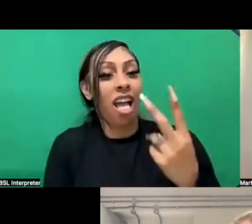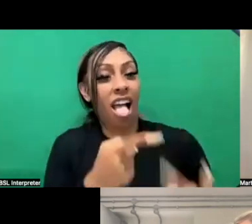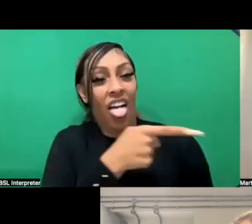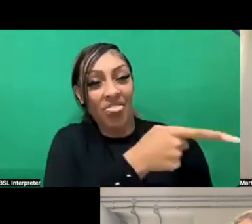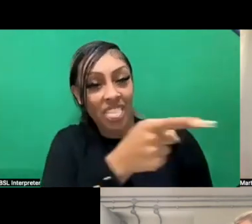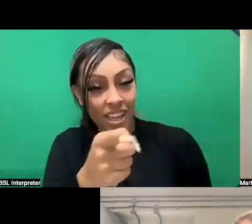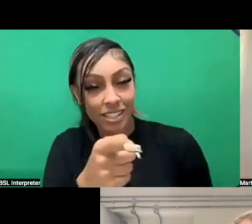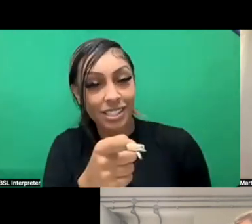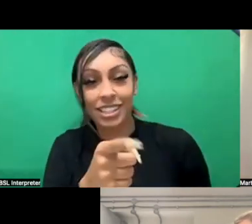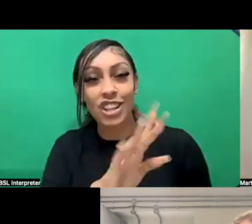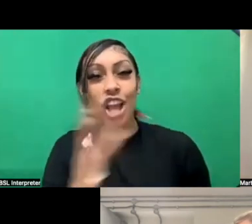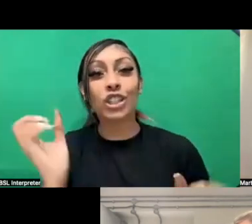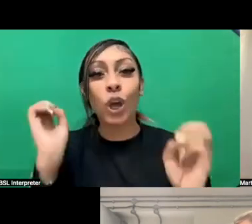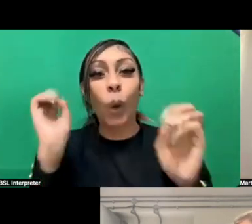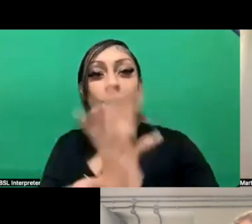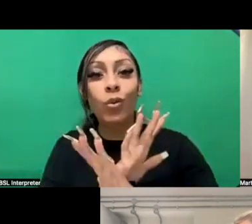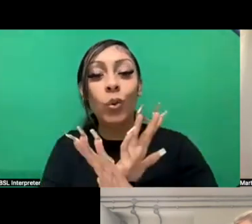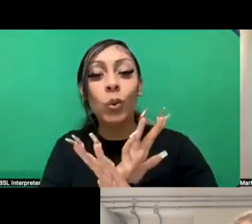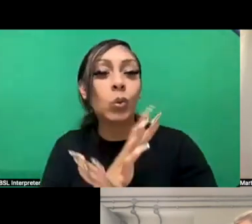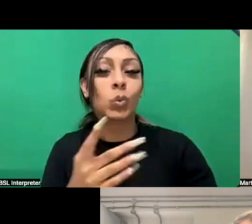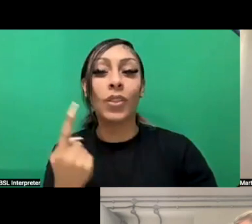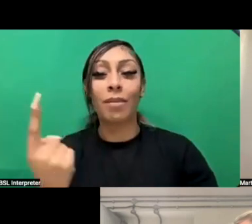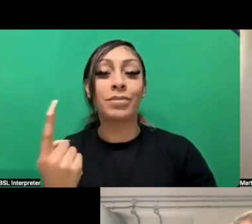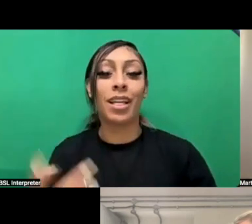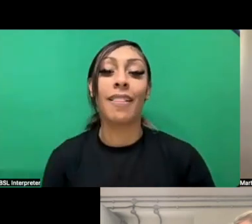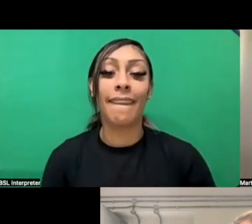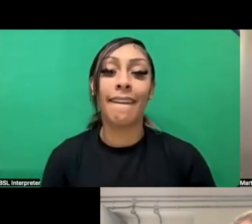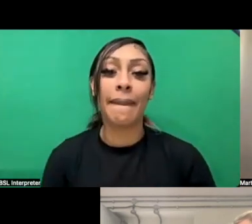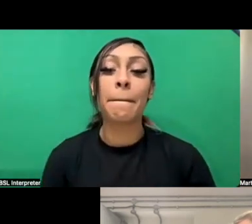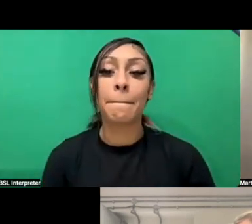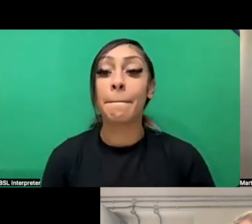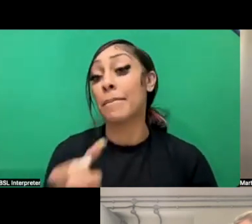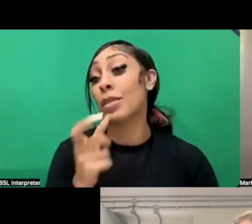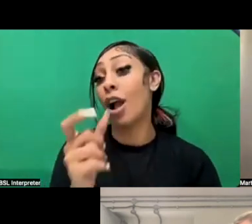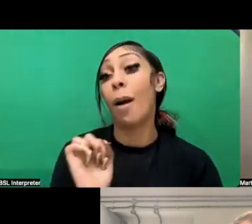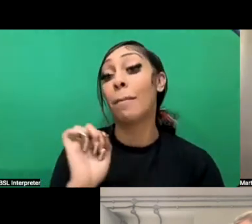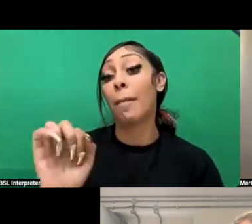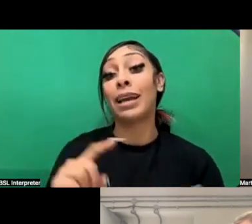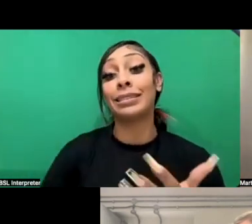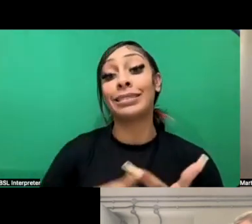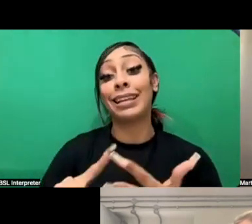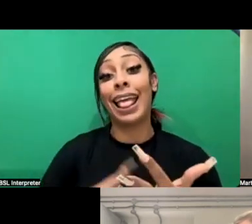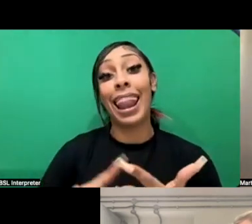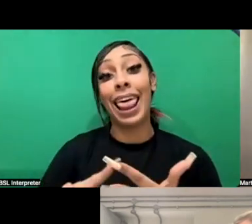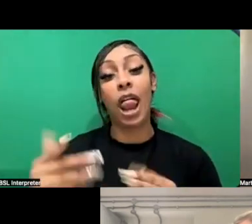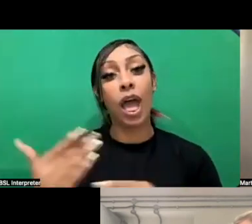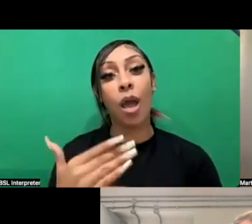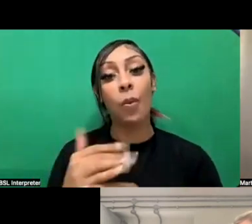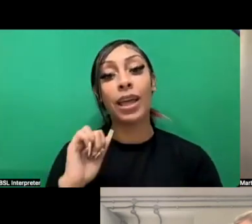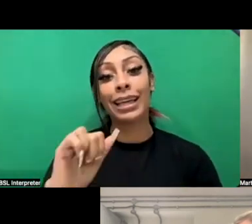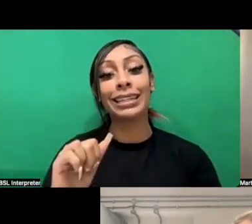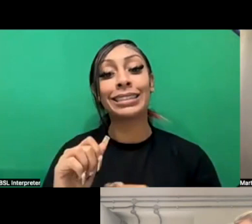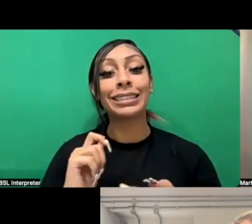work. So there's another thing that I would like to compliment Lele's work, is that in a sense his instruments are very